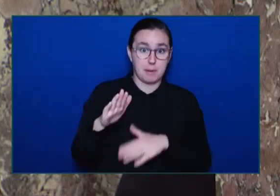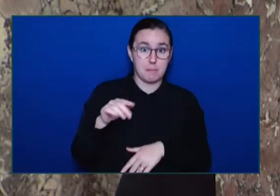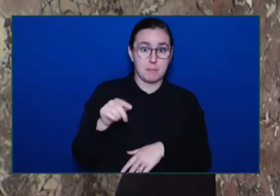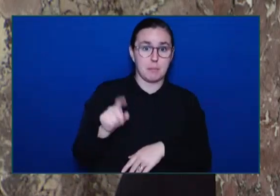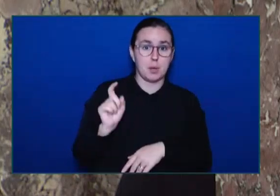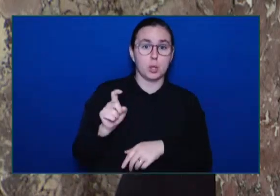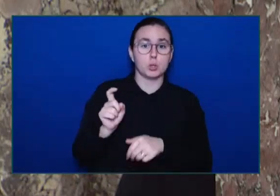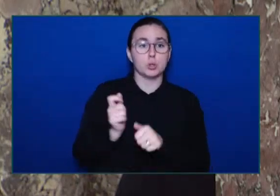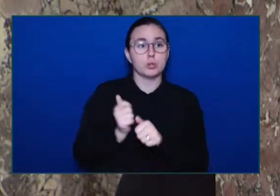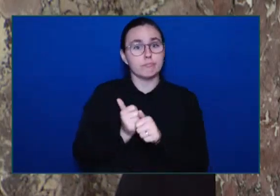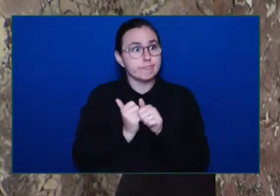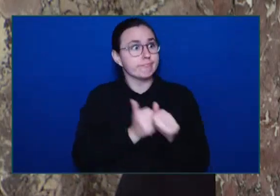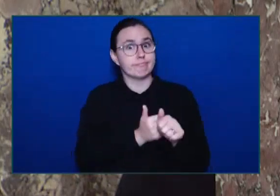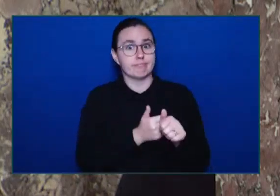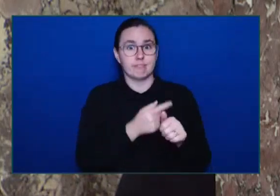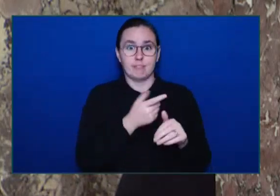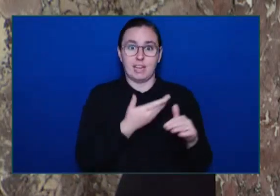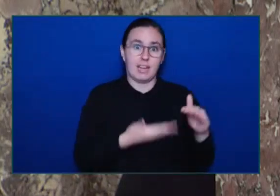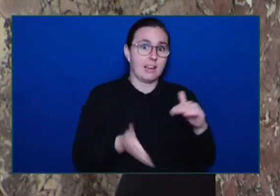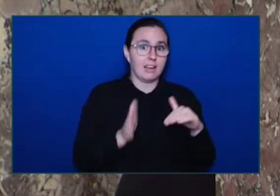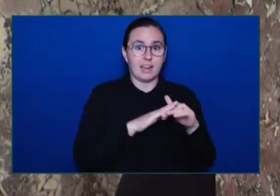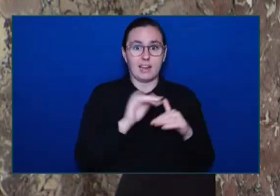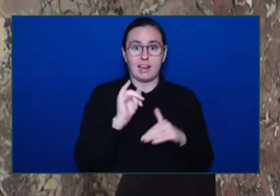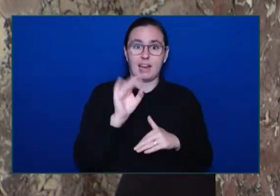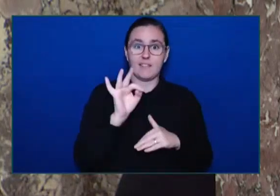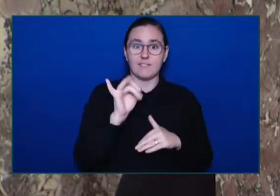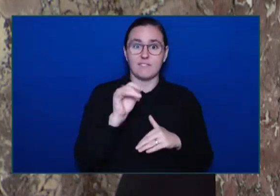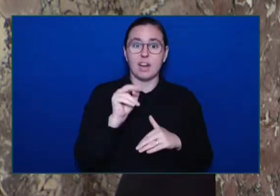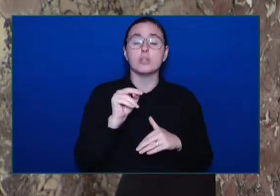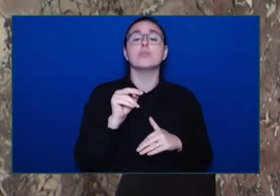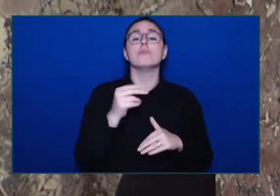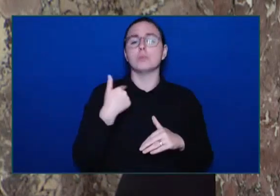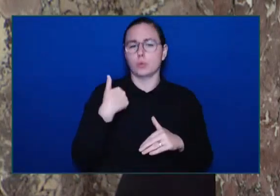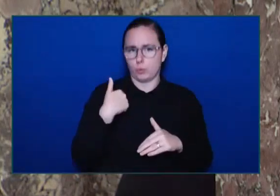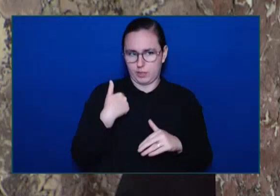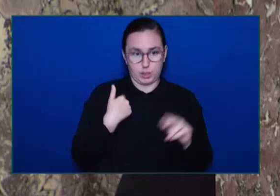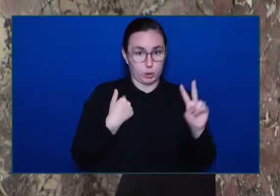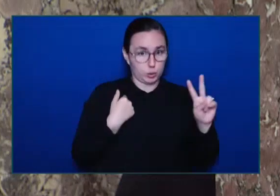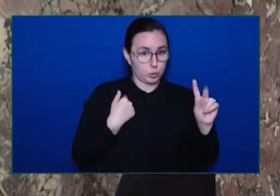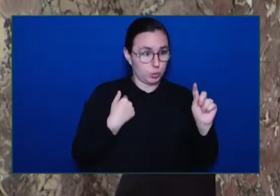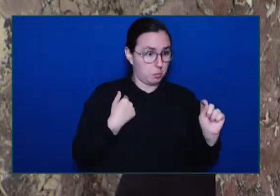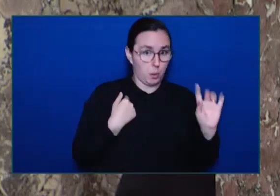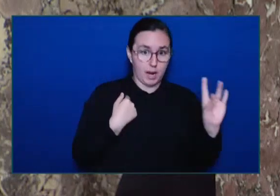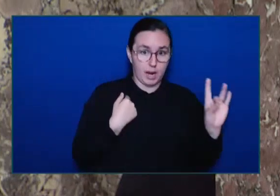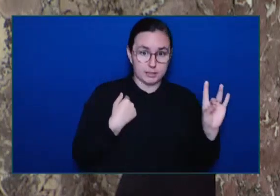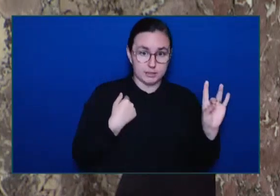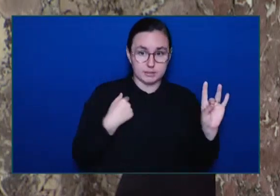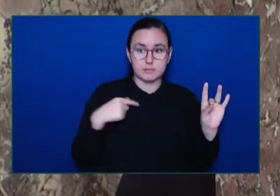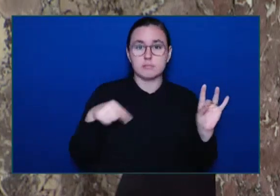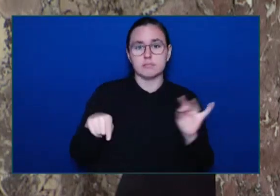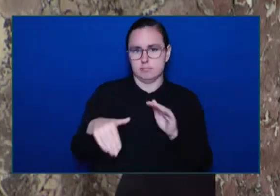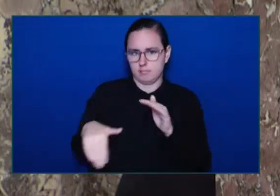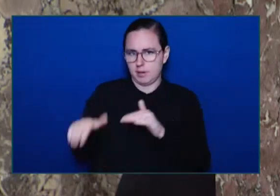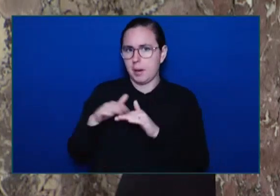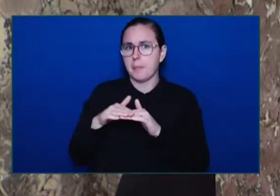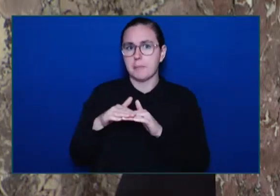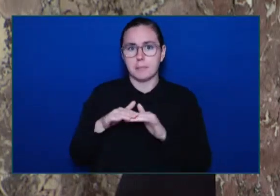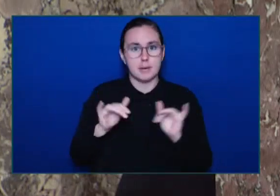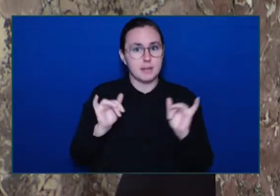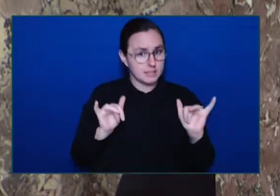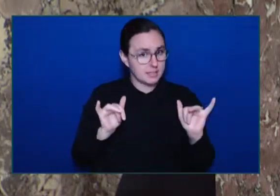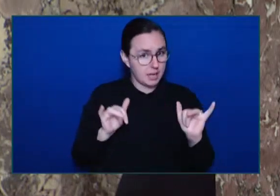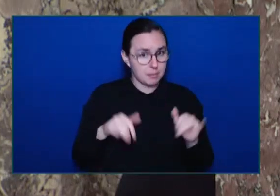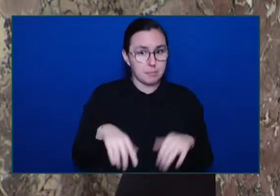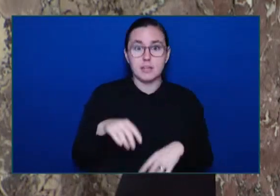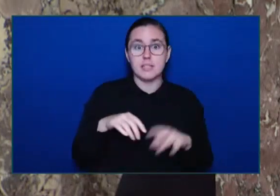the 2.8%, because that was the inflation the previous year. We did that again this year, 6.9% increase, because that was